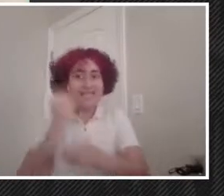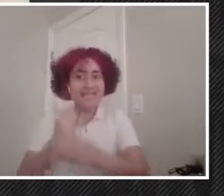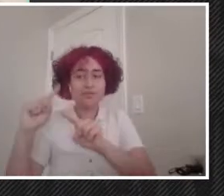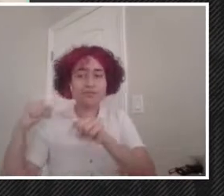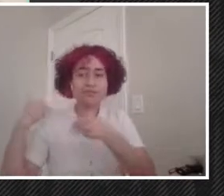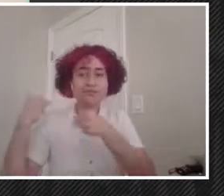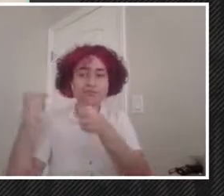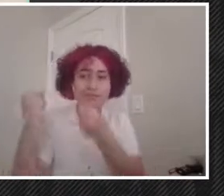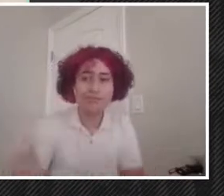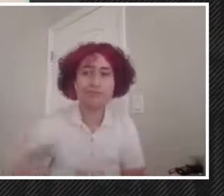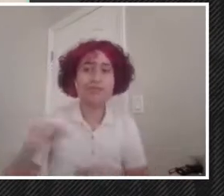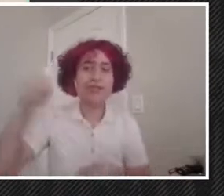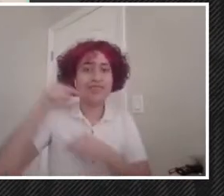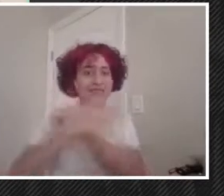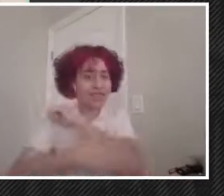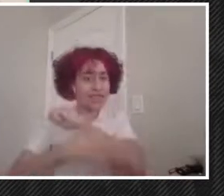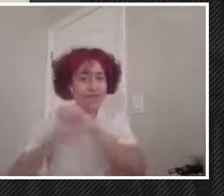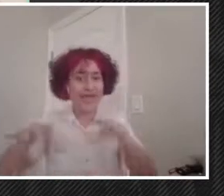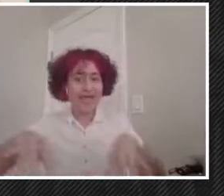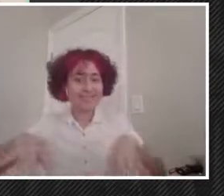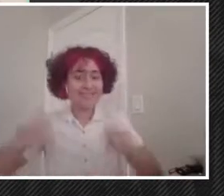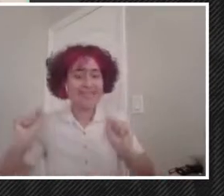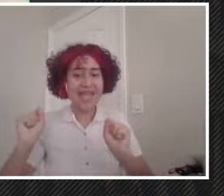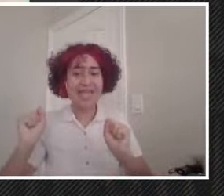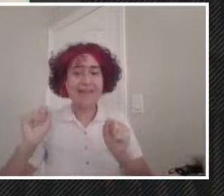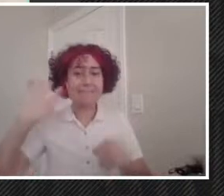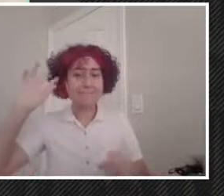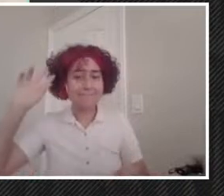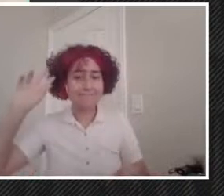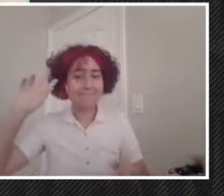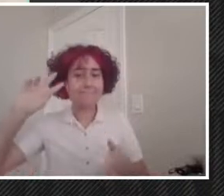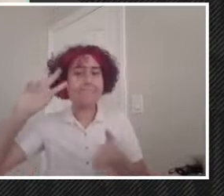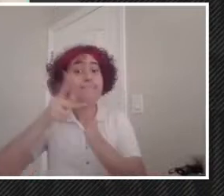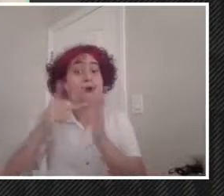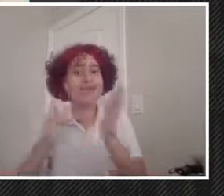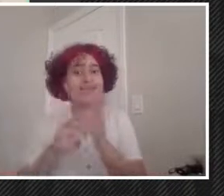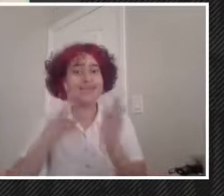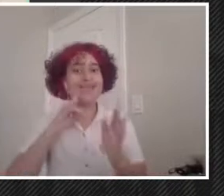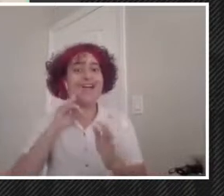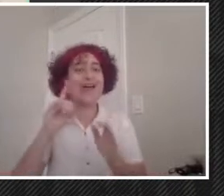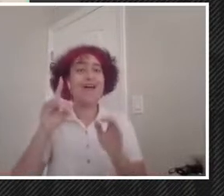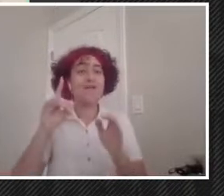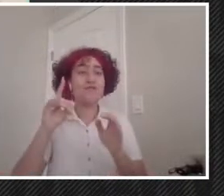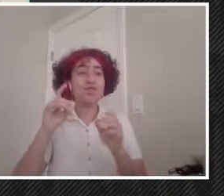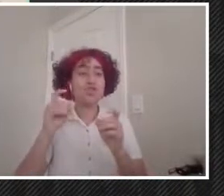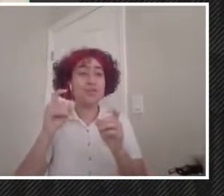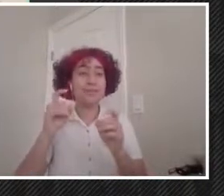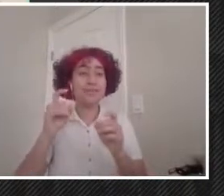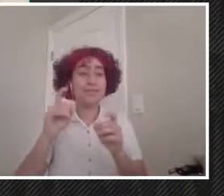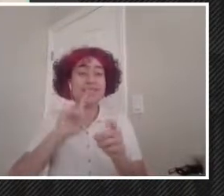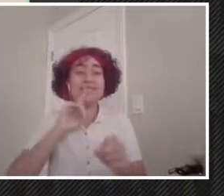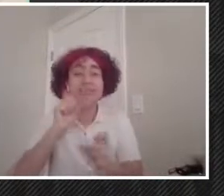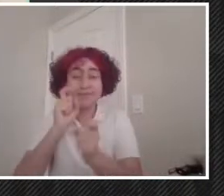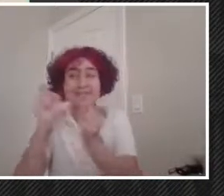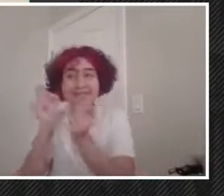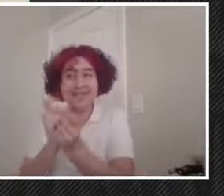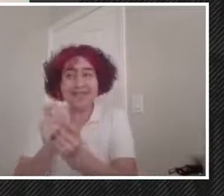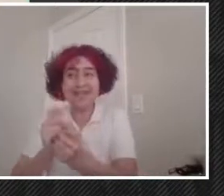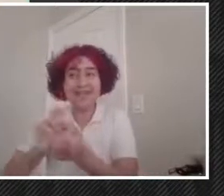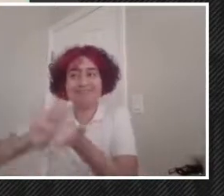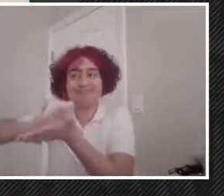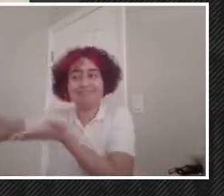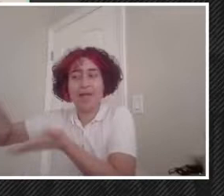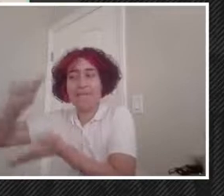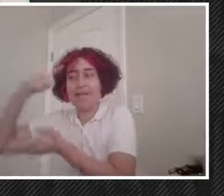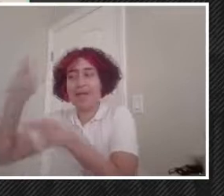that have strategically left Black people out. Ta-Nehisi Coates blew the lid off with the Atlantic article when he talked